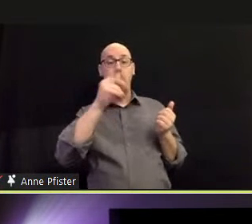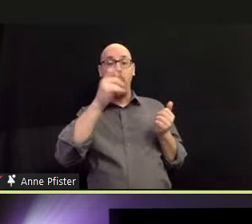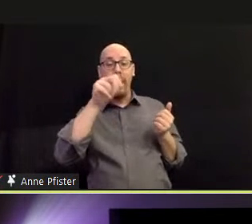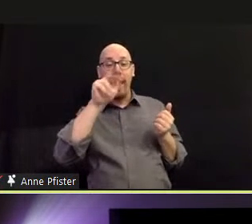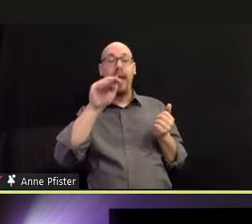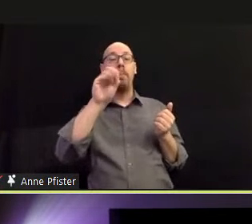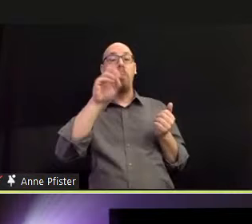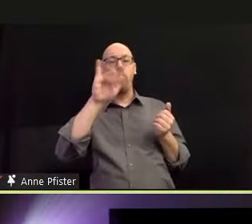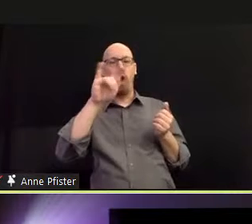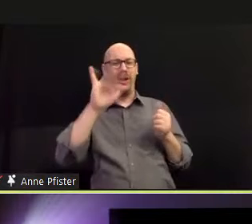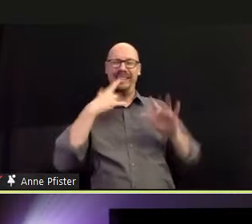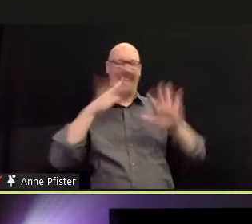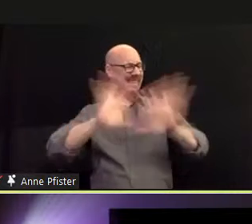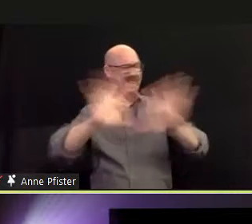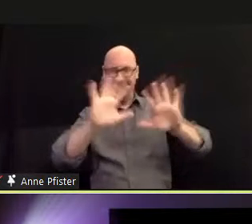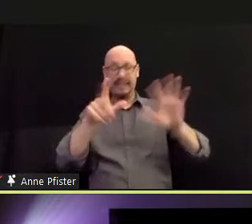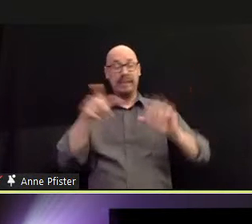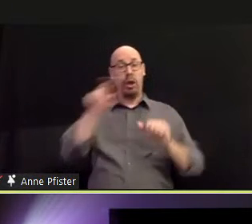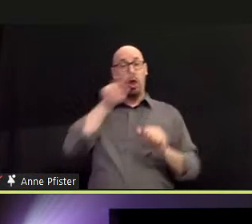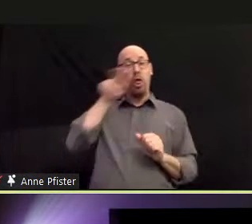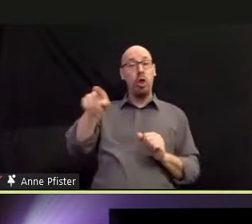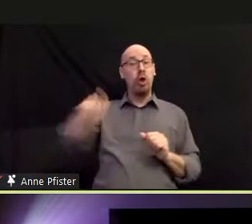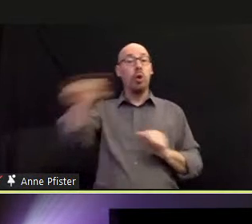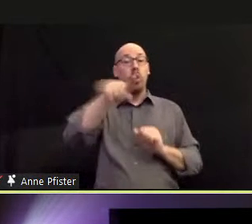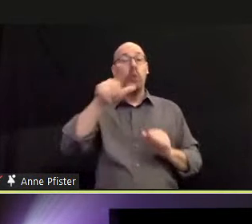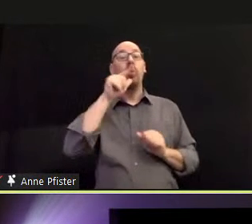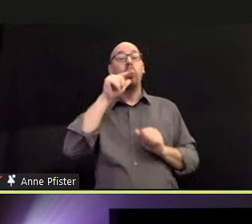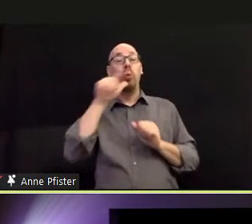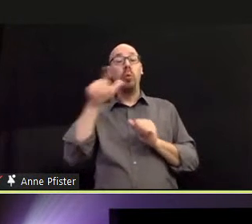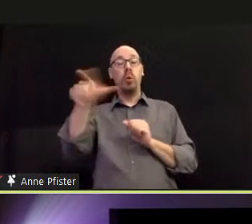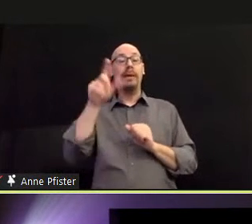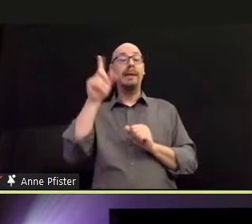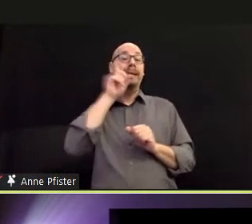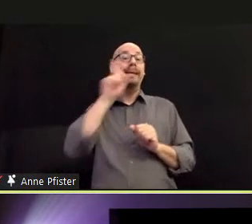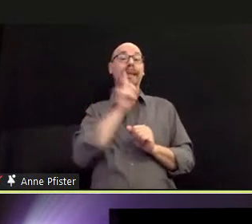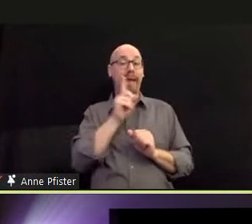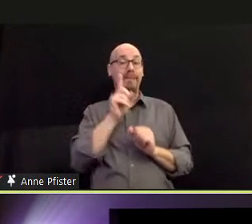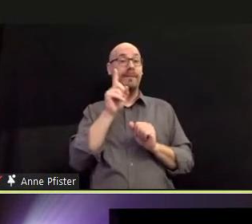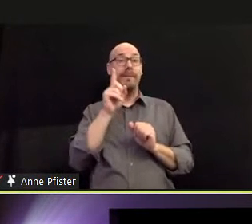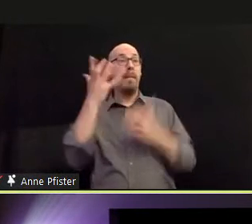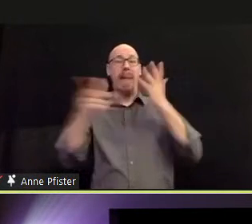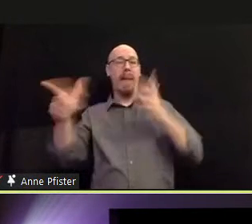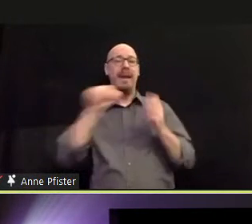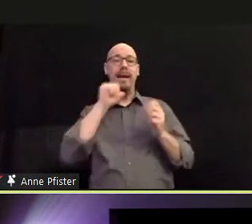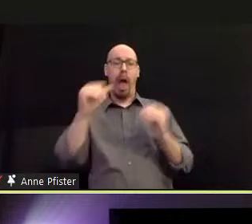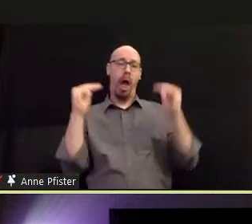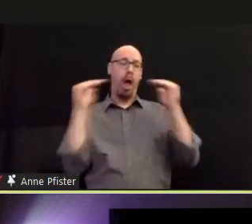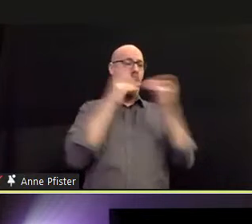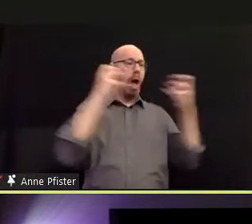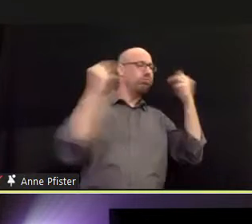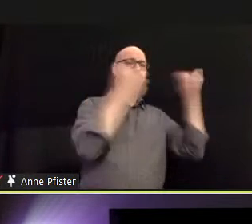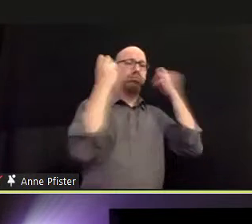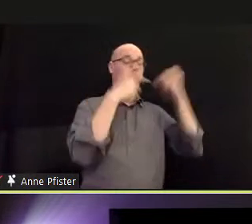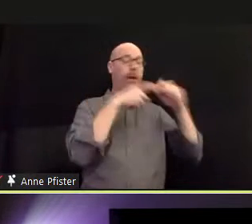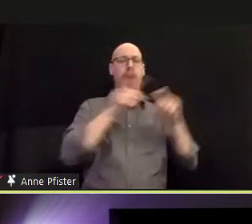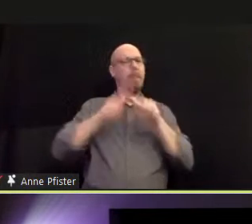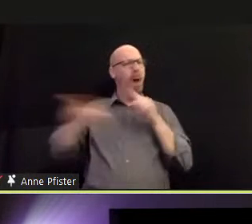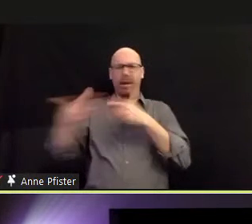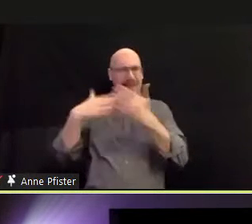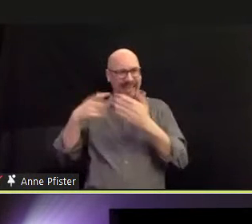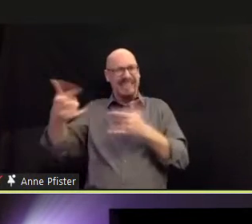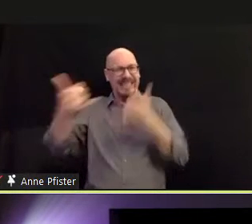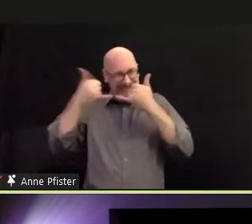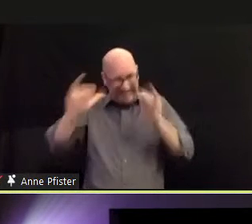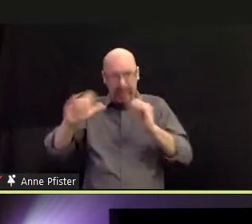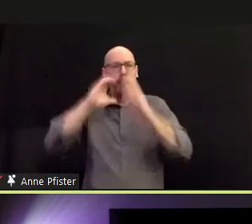language practices of deaf people who may have limited command of conventional sign or spoken languages, but are nonetheless communicating and